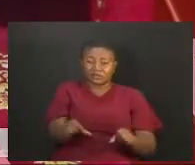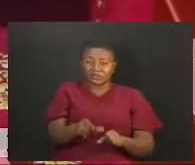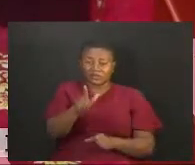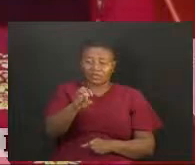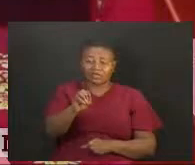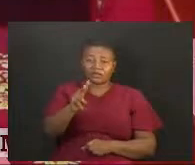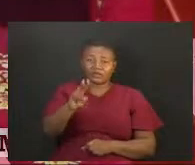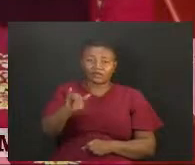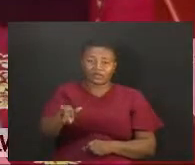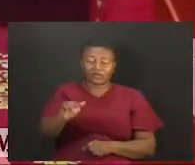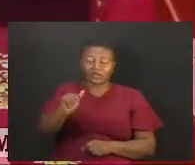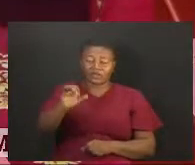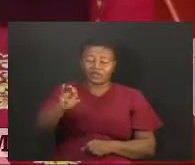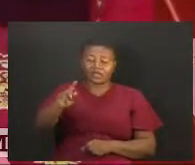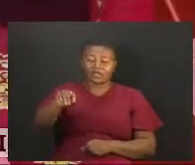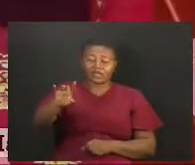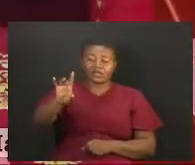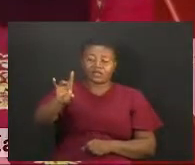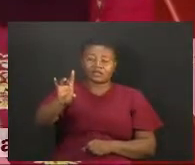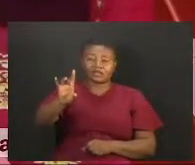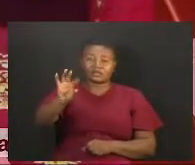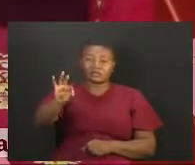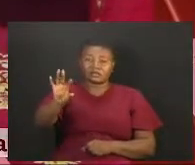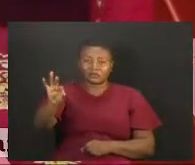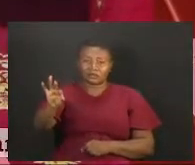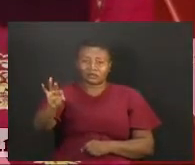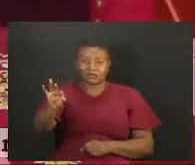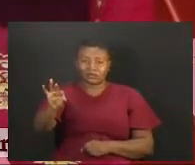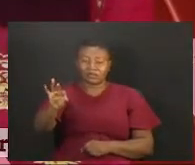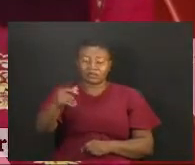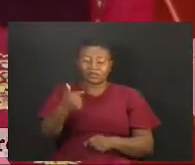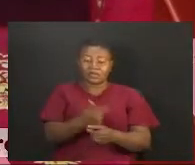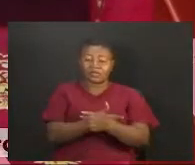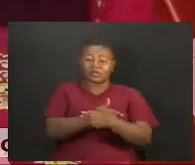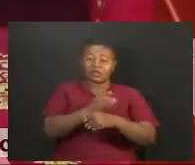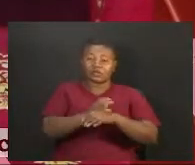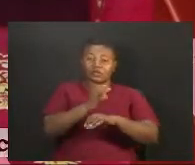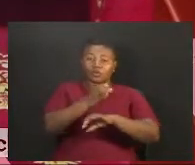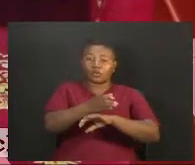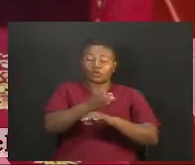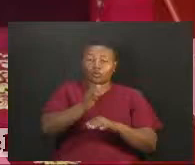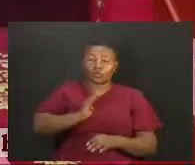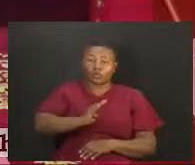Act 899. I will be seeking amendment to the Ghana Cocoa Board Act, Act